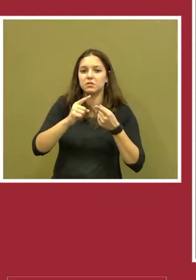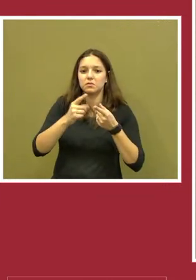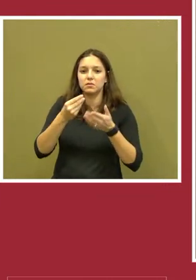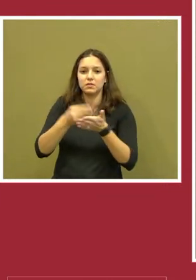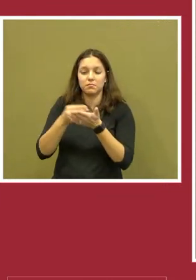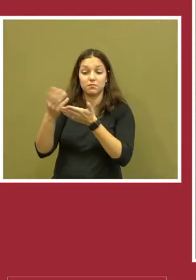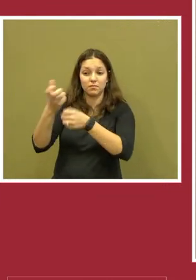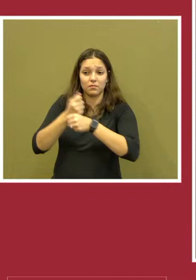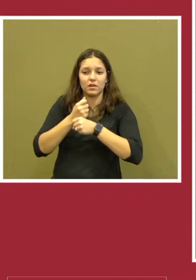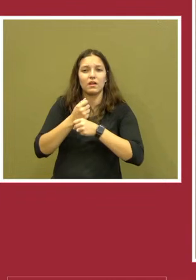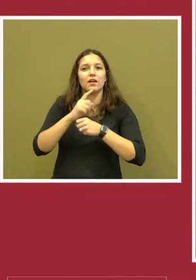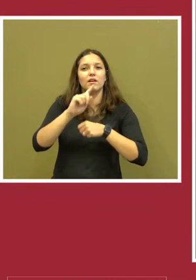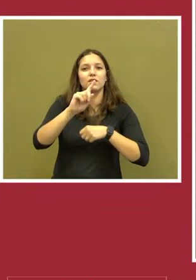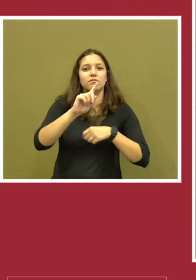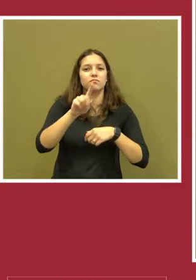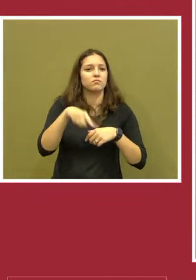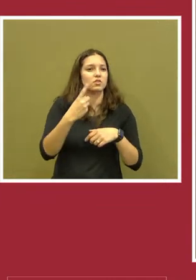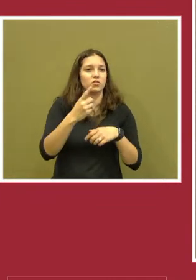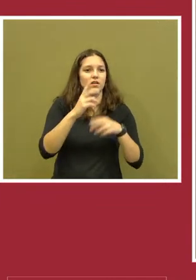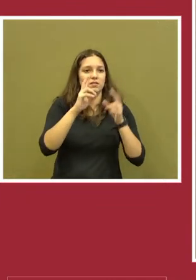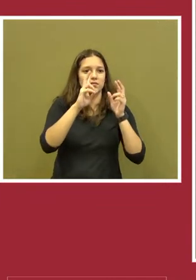reclassified.